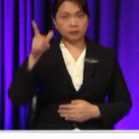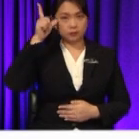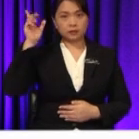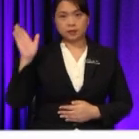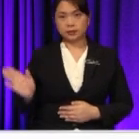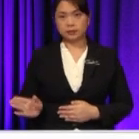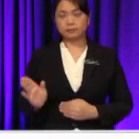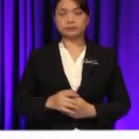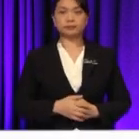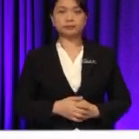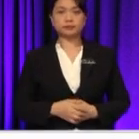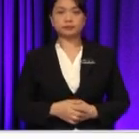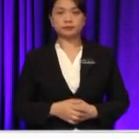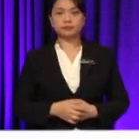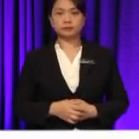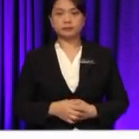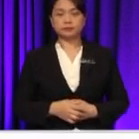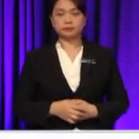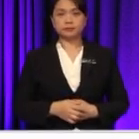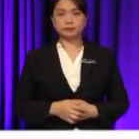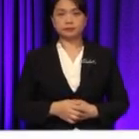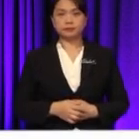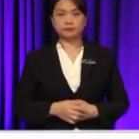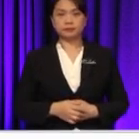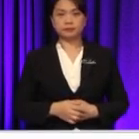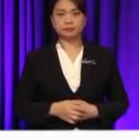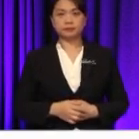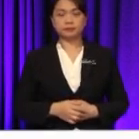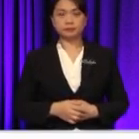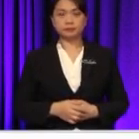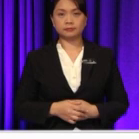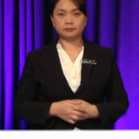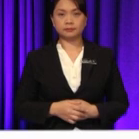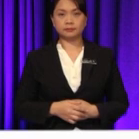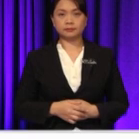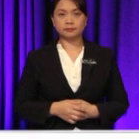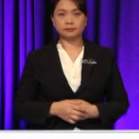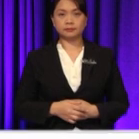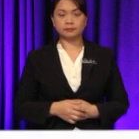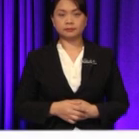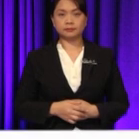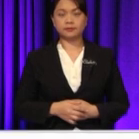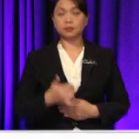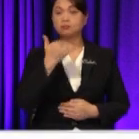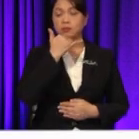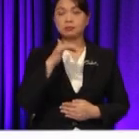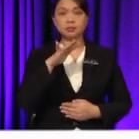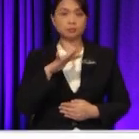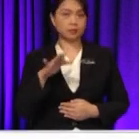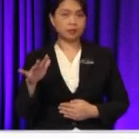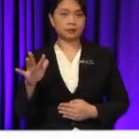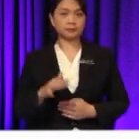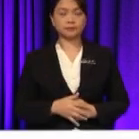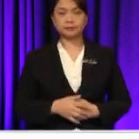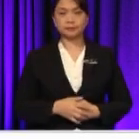You forgot your punctuation. I can wash the vegetables. Okay, this is the wrong spelling. So